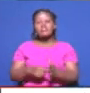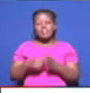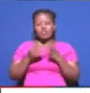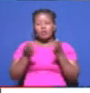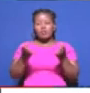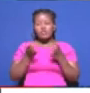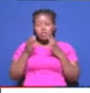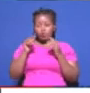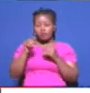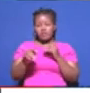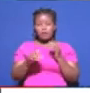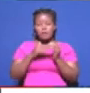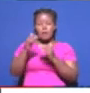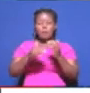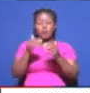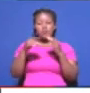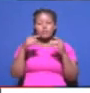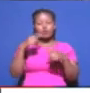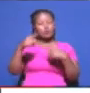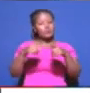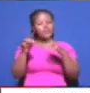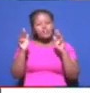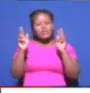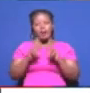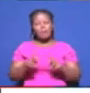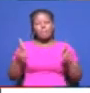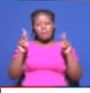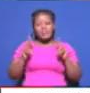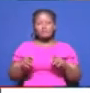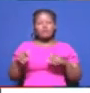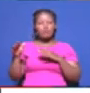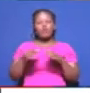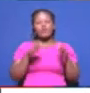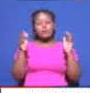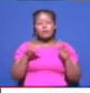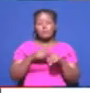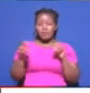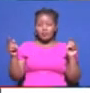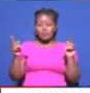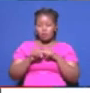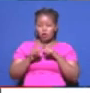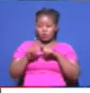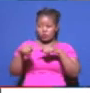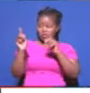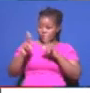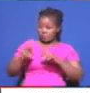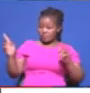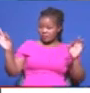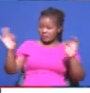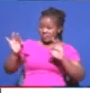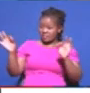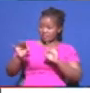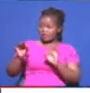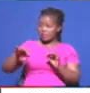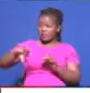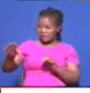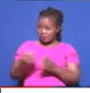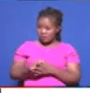exercise being carried out in a more peaceful manner. But Caro, this is also a very interesting county. Just two days ago,